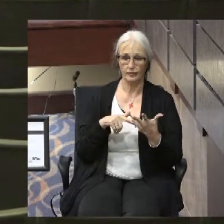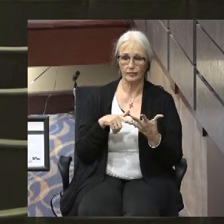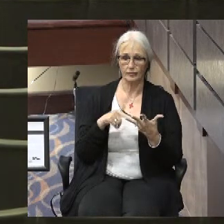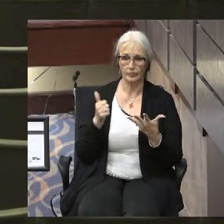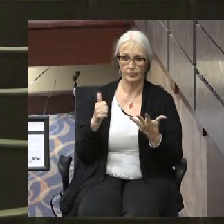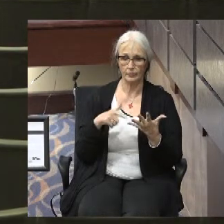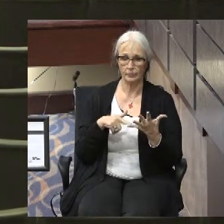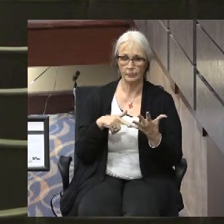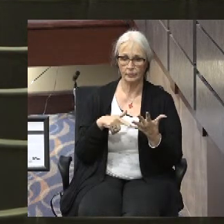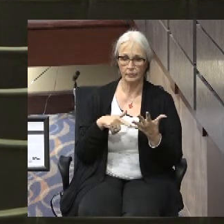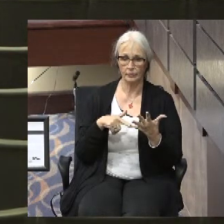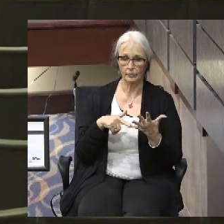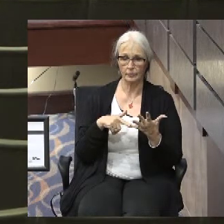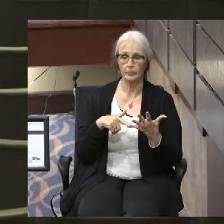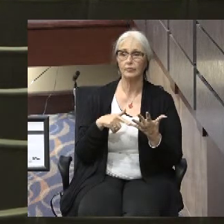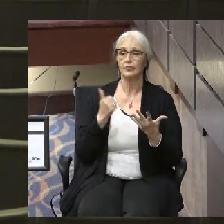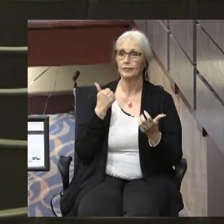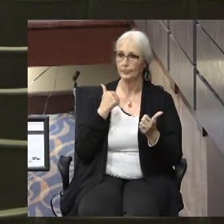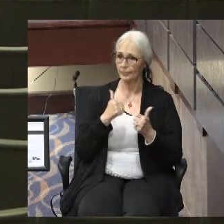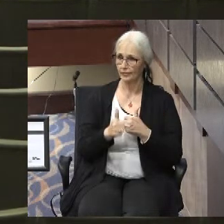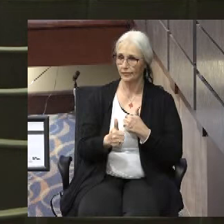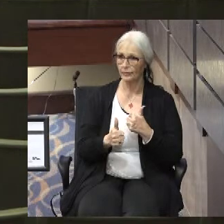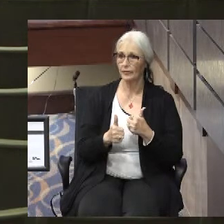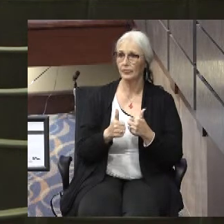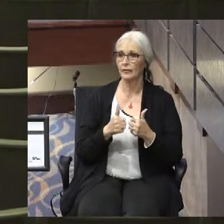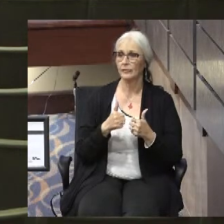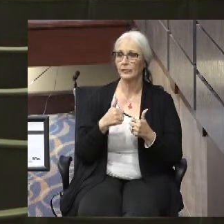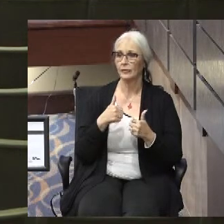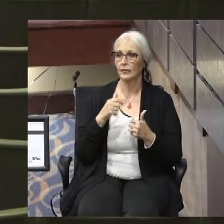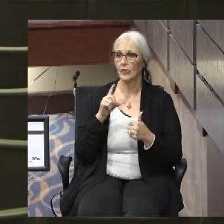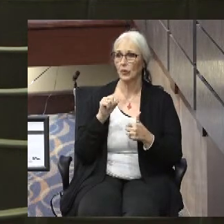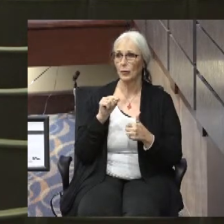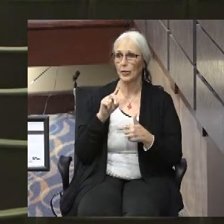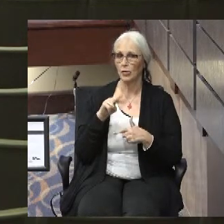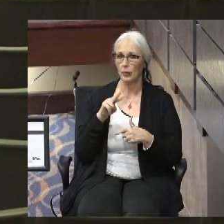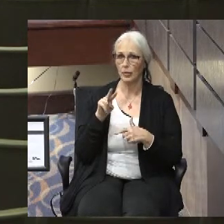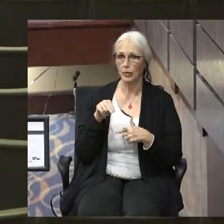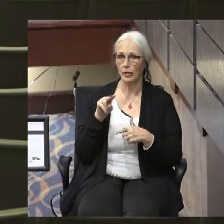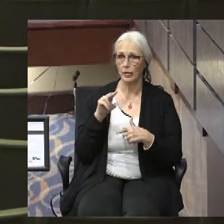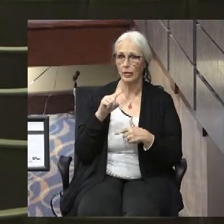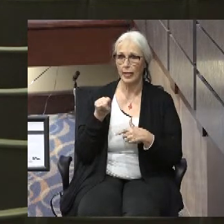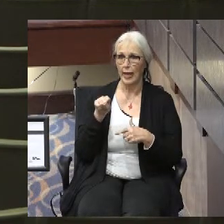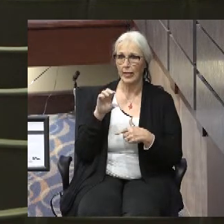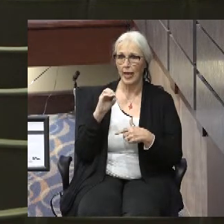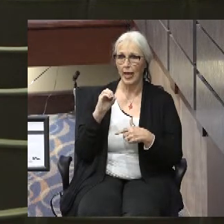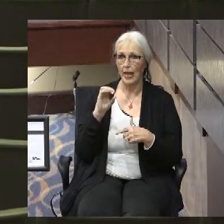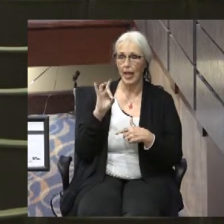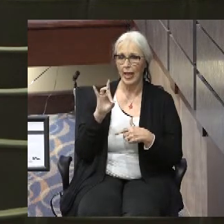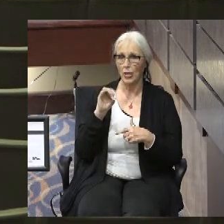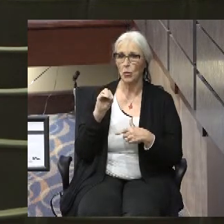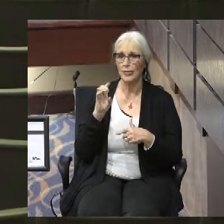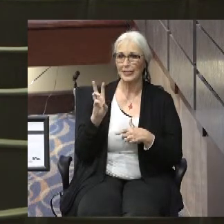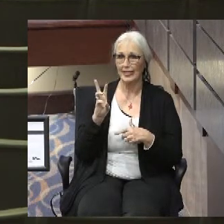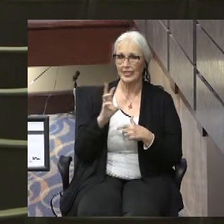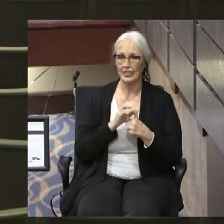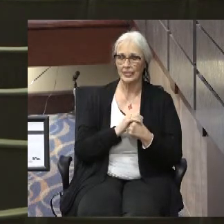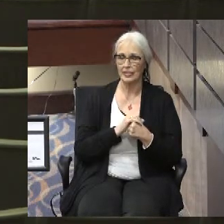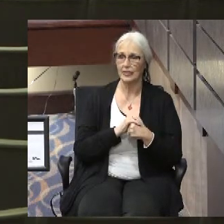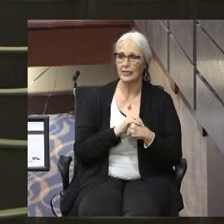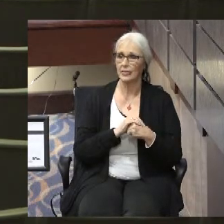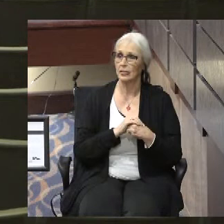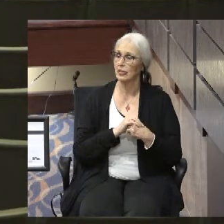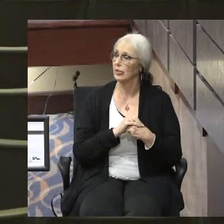Aye. Meek? Yes, that motion carries, and we'll move to 2022-806. 805?